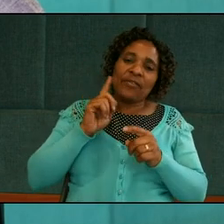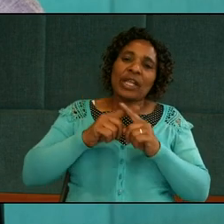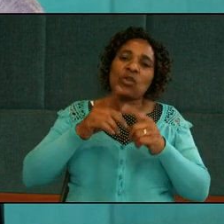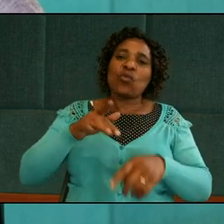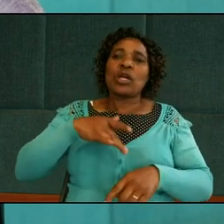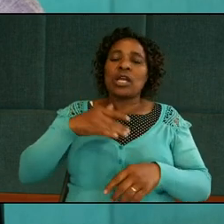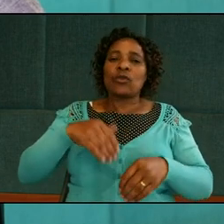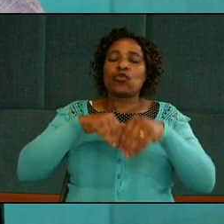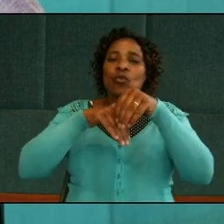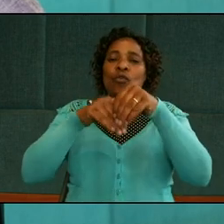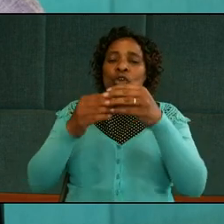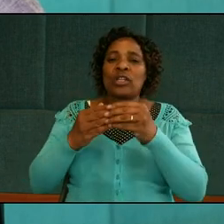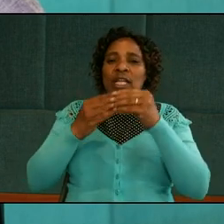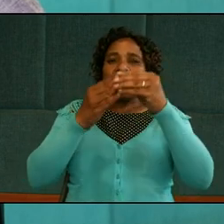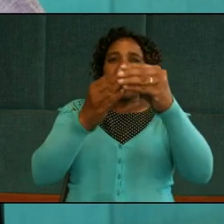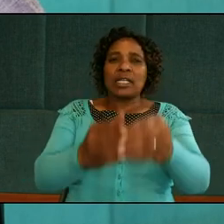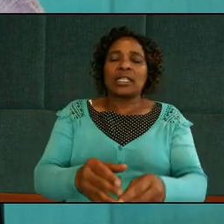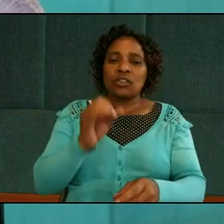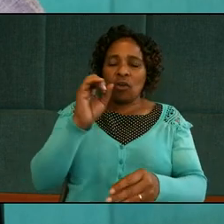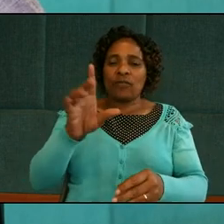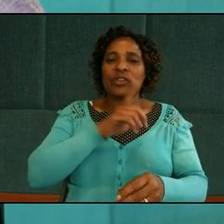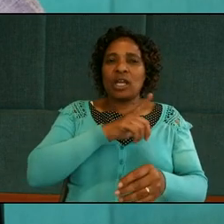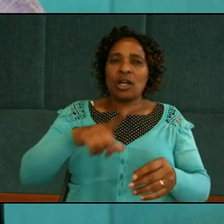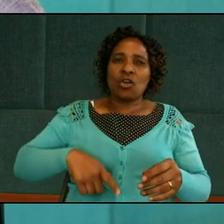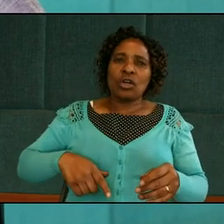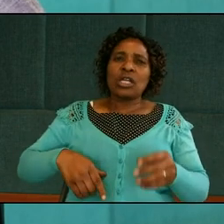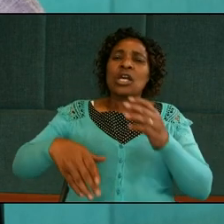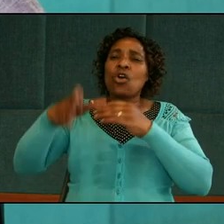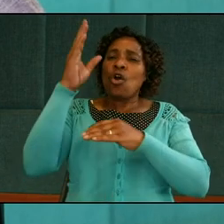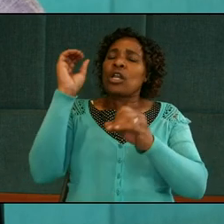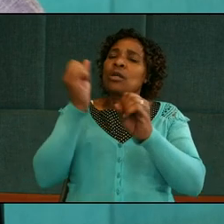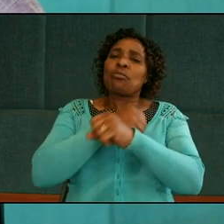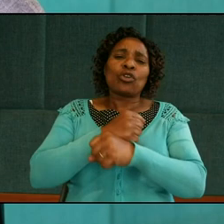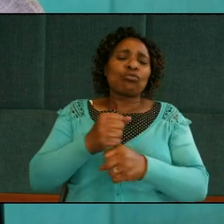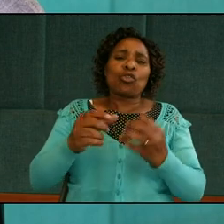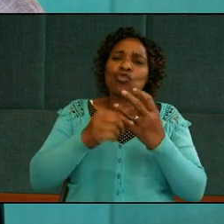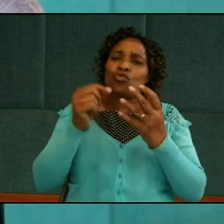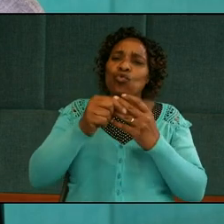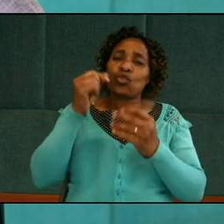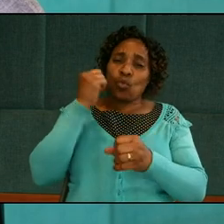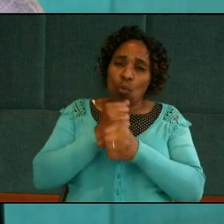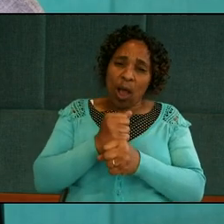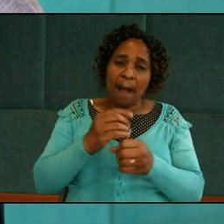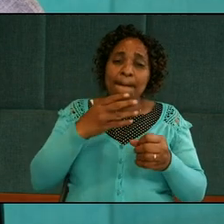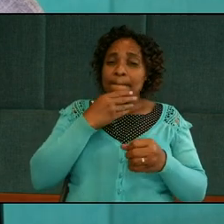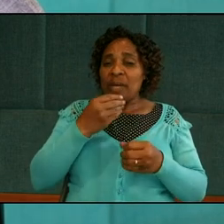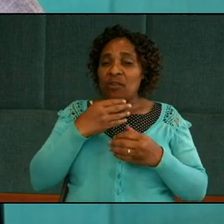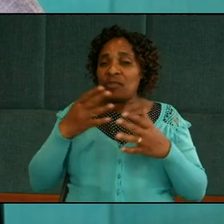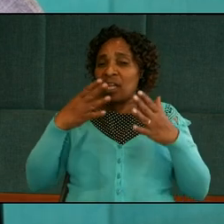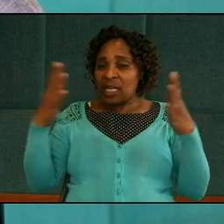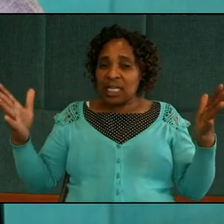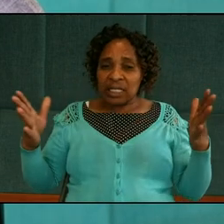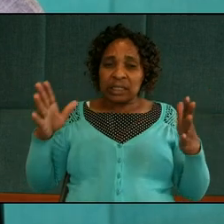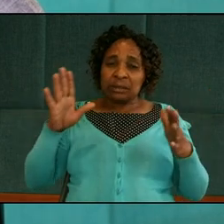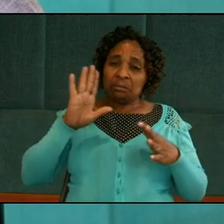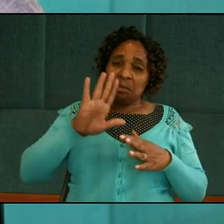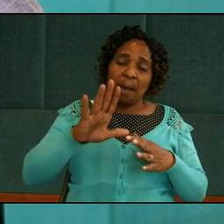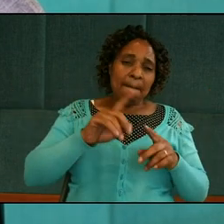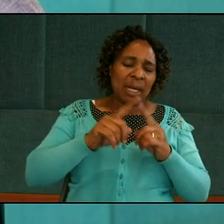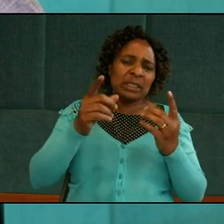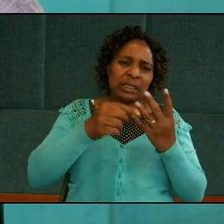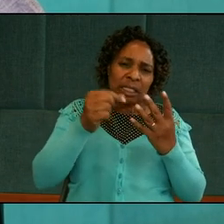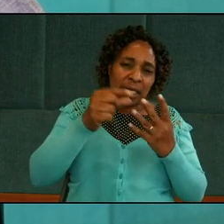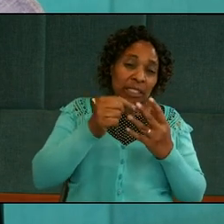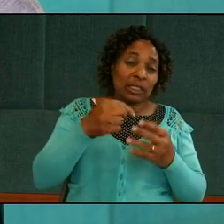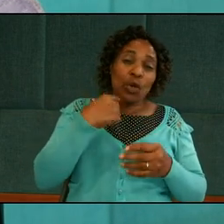to follow the guidance of the Lord. God does not always choose for his work men of the greatest talents, but he selects those